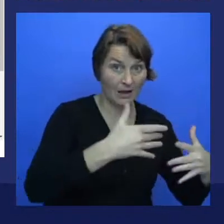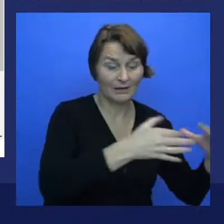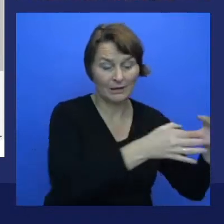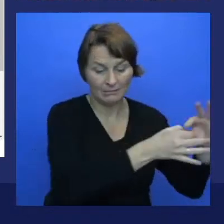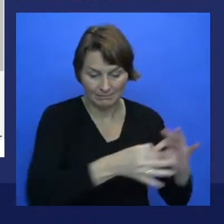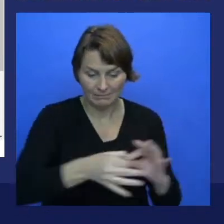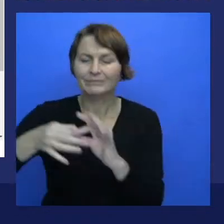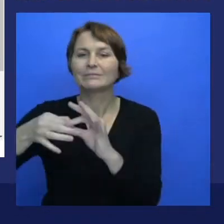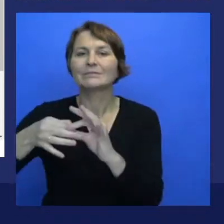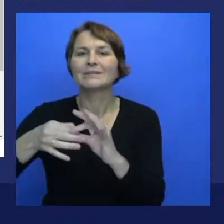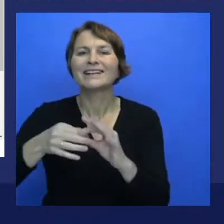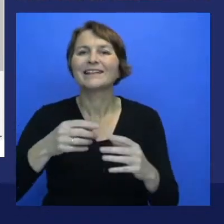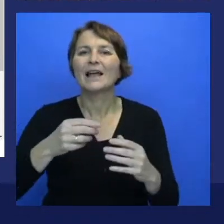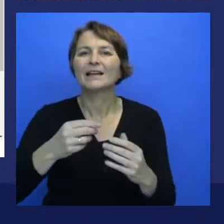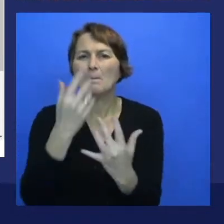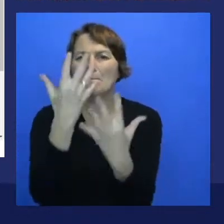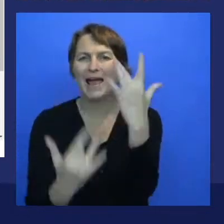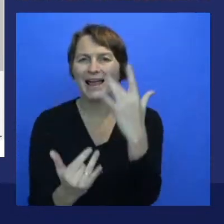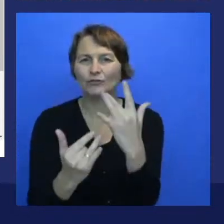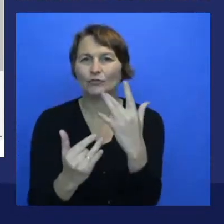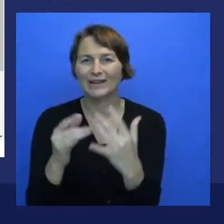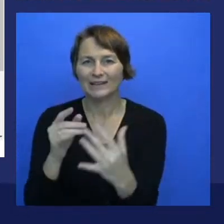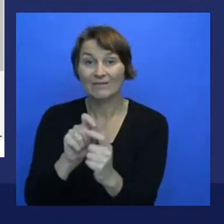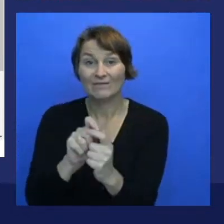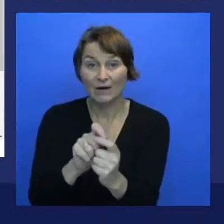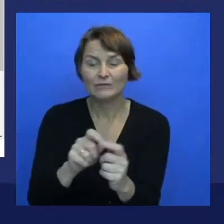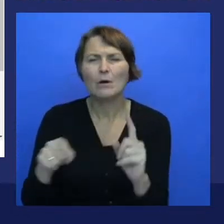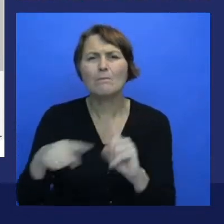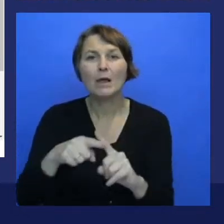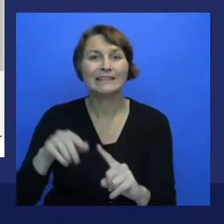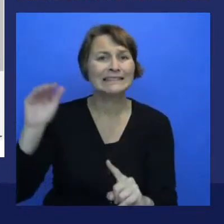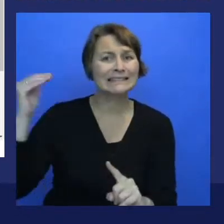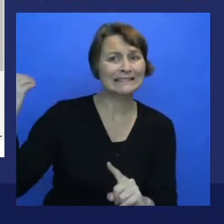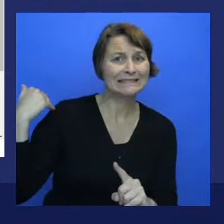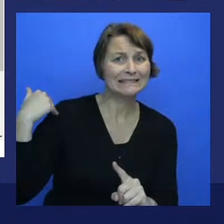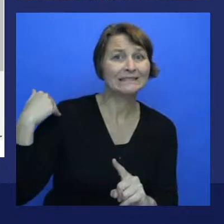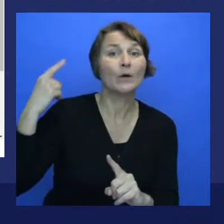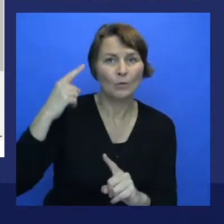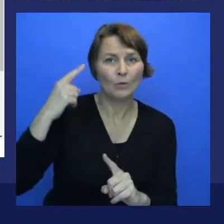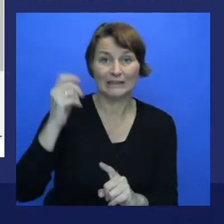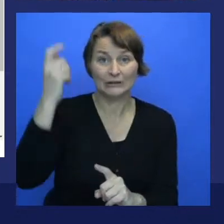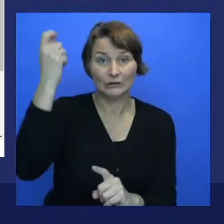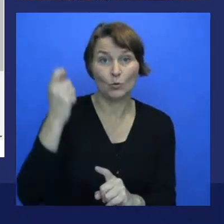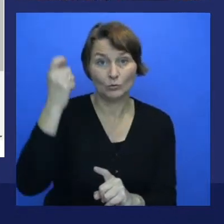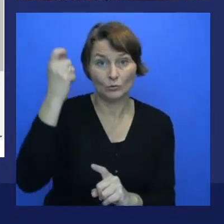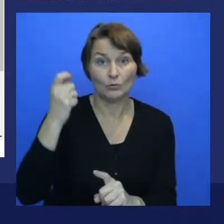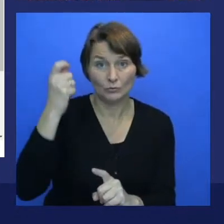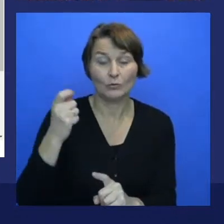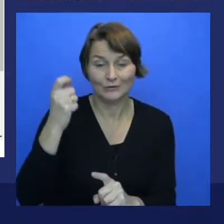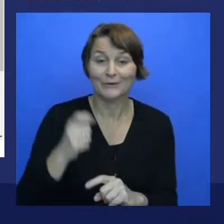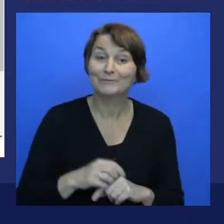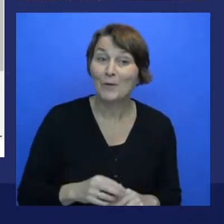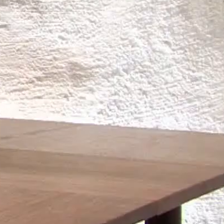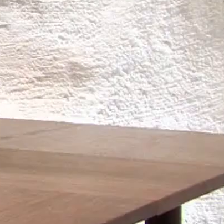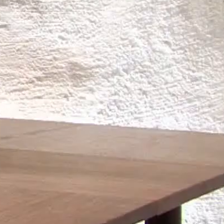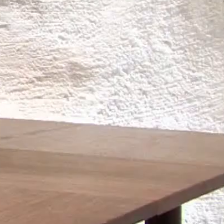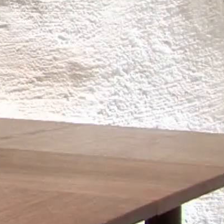have immediate insight and alerting available to you. Hopefully that was short enough.